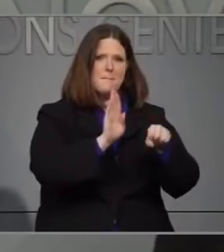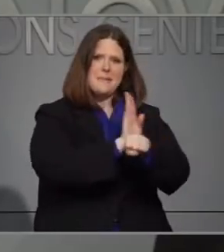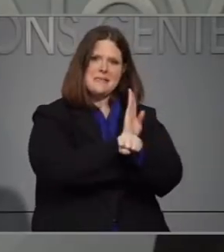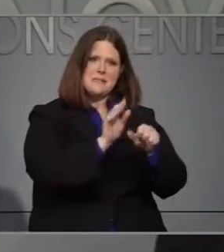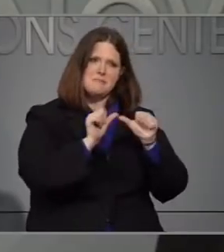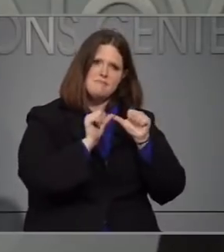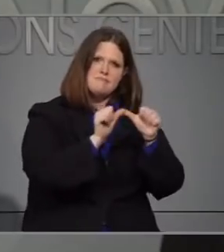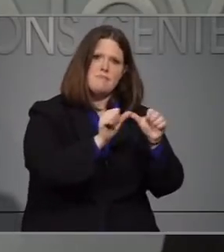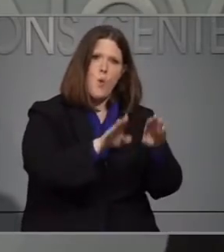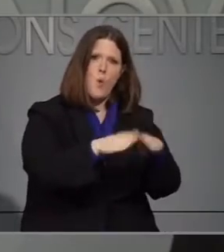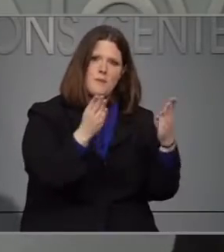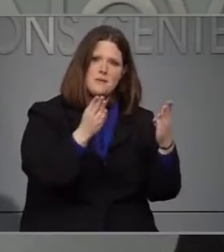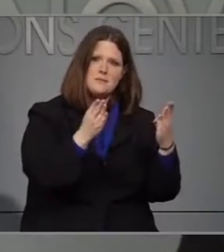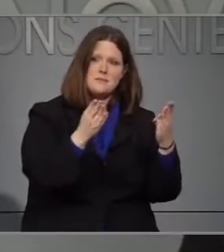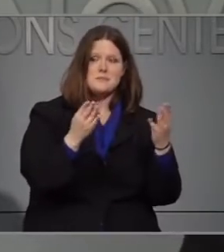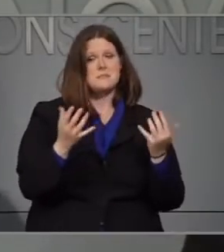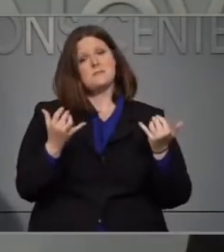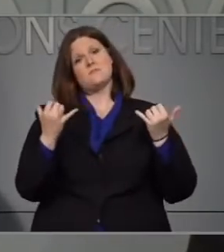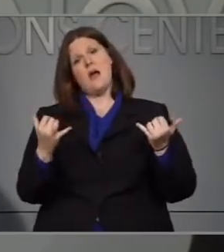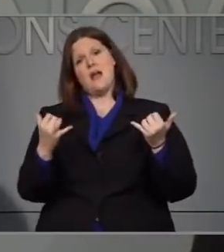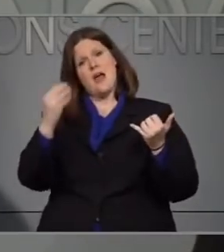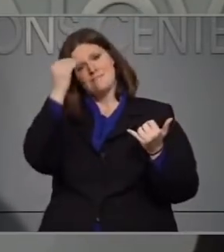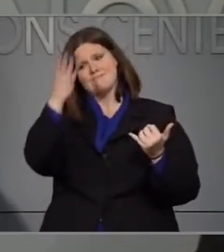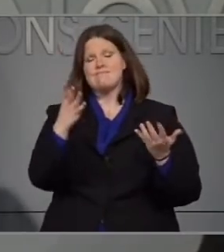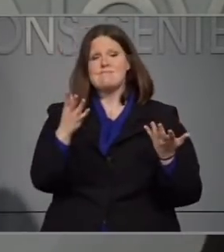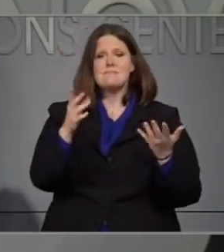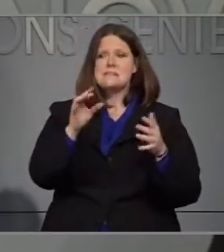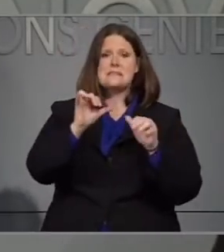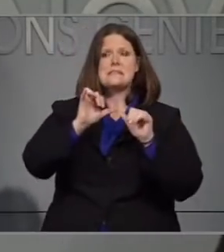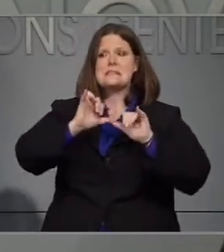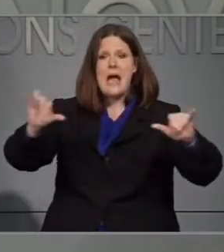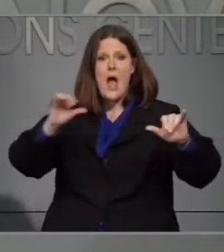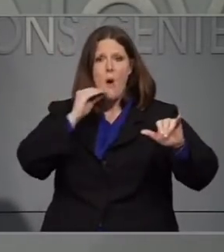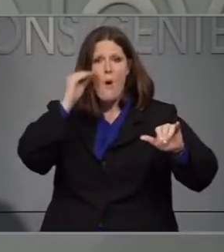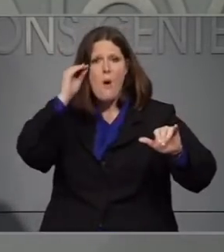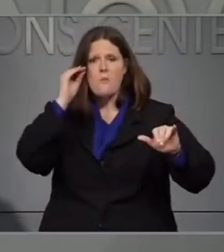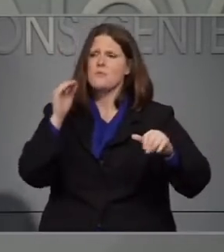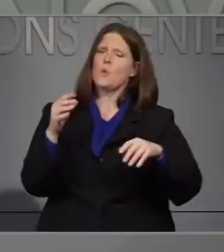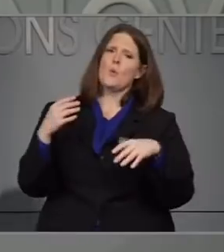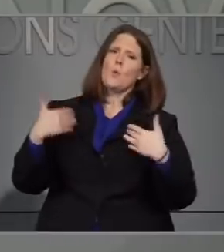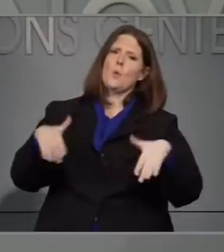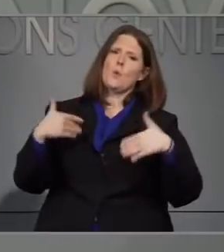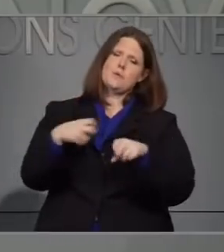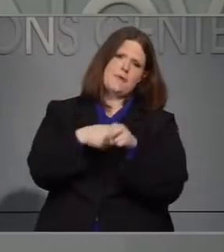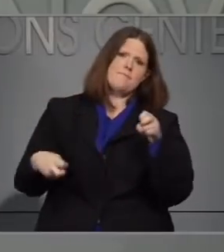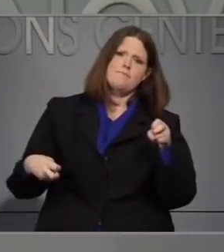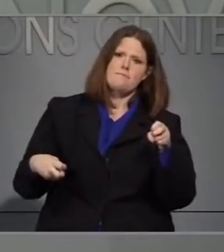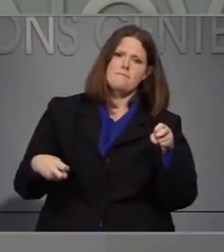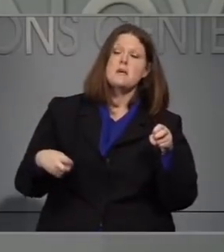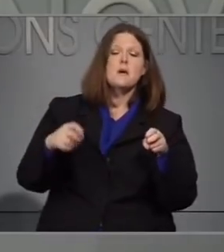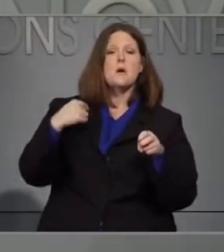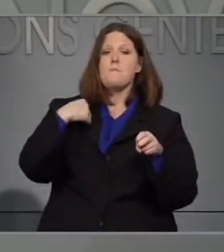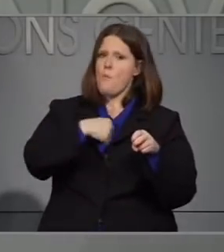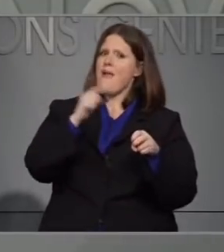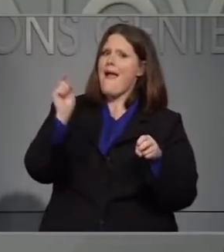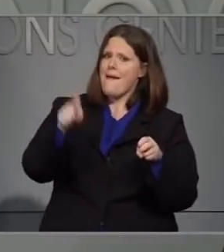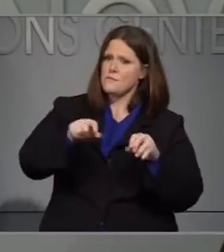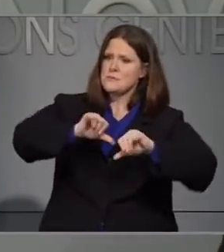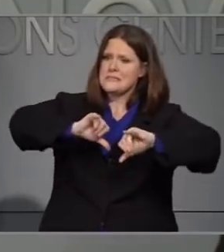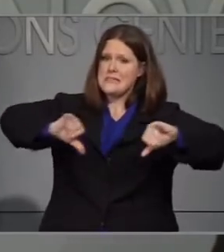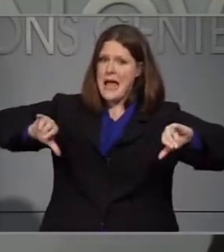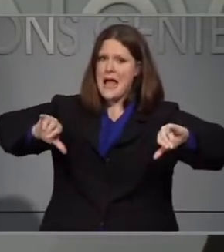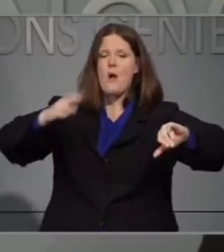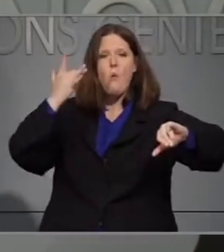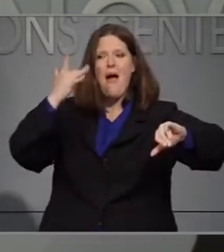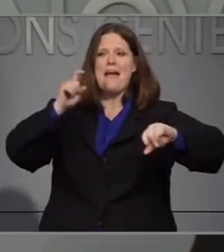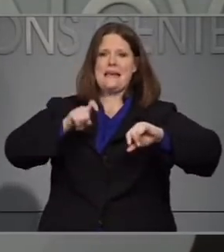here are so unfortunately blunt, right? Go to stay at home was an incredibly blunt tool. Important, we used it to have that